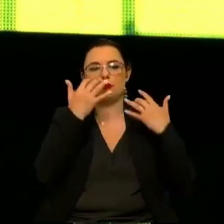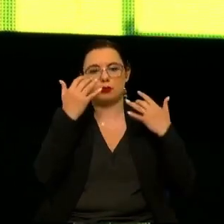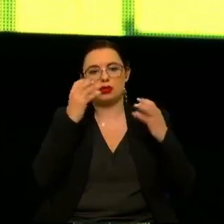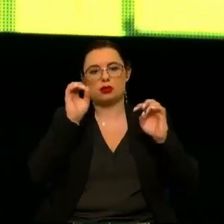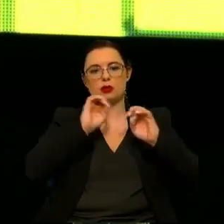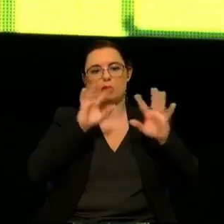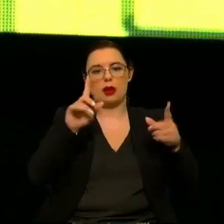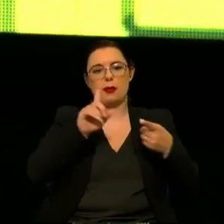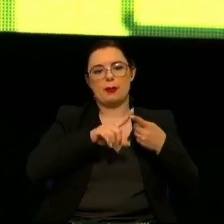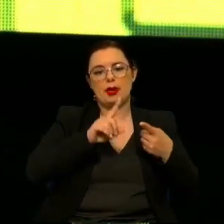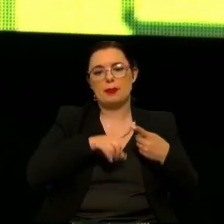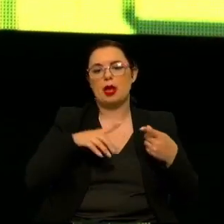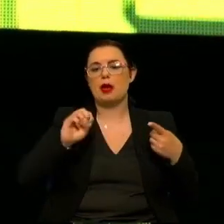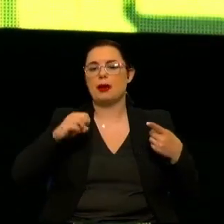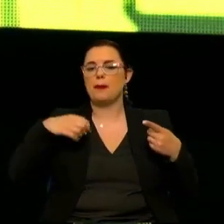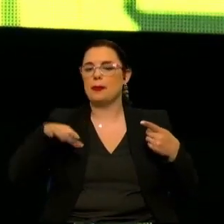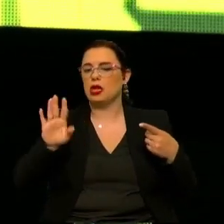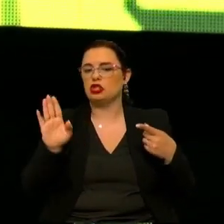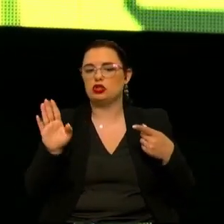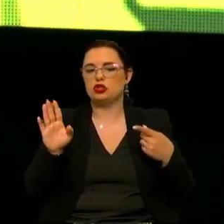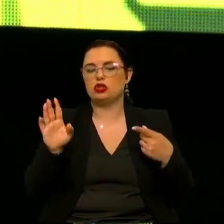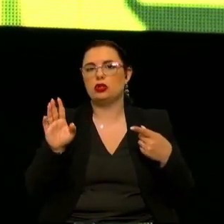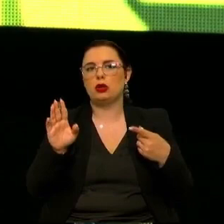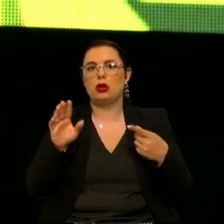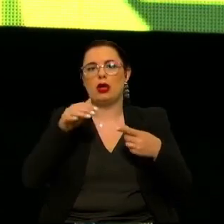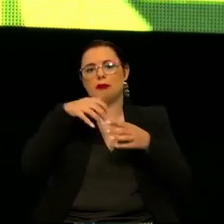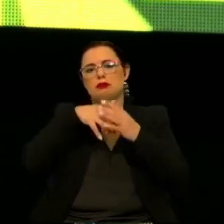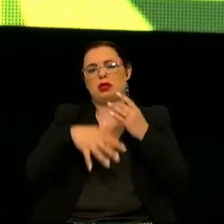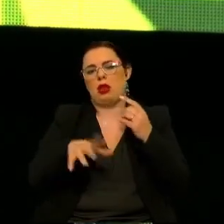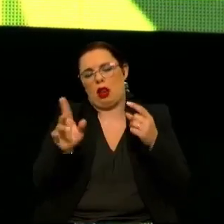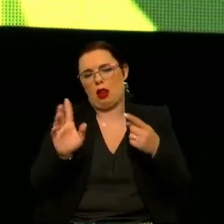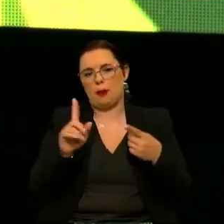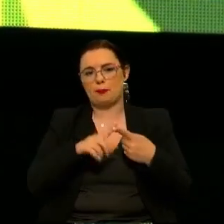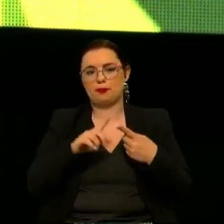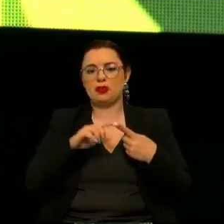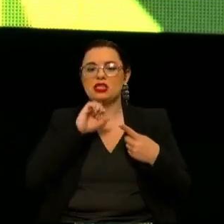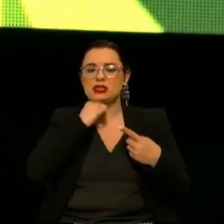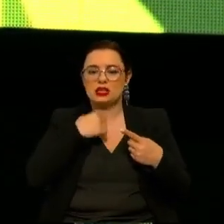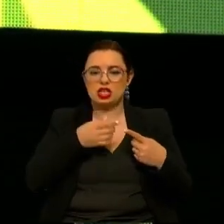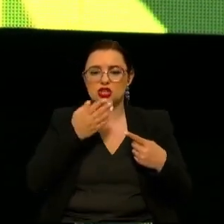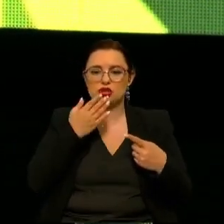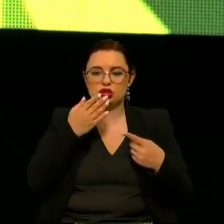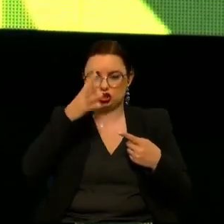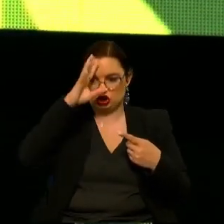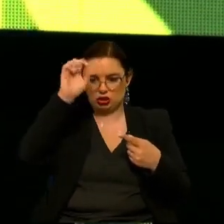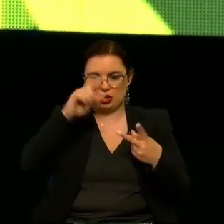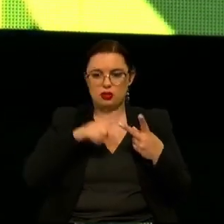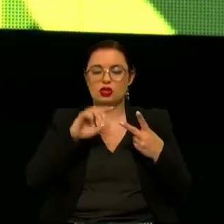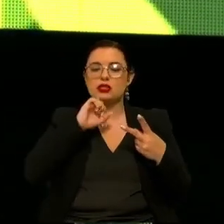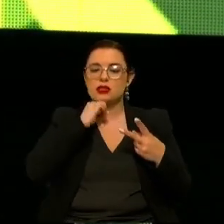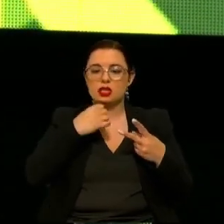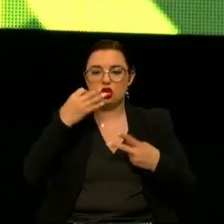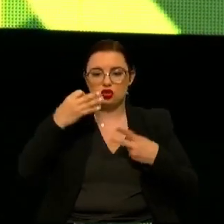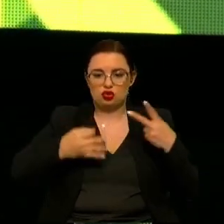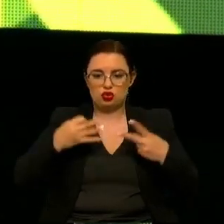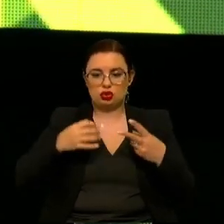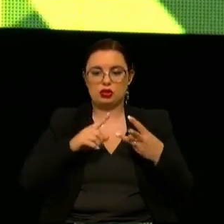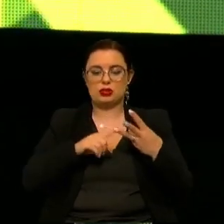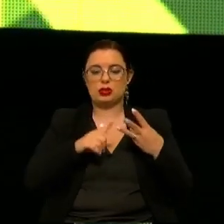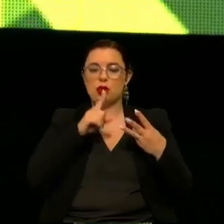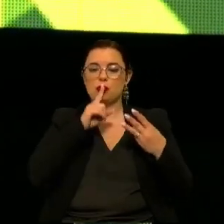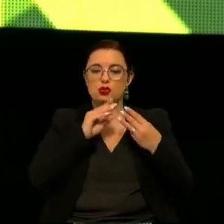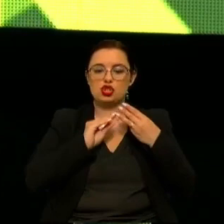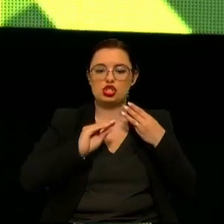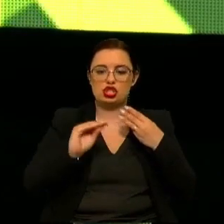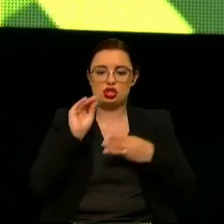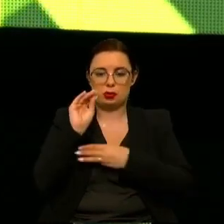about classified information, it's not for hierarchical reasons, but also state secrets,